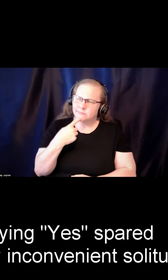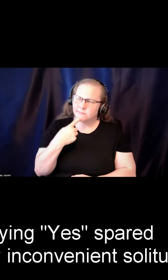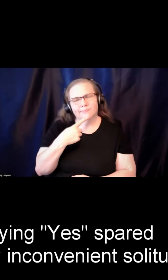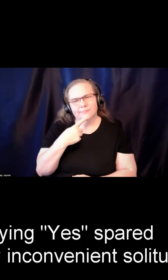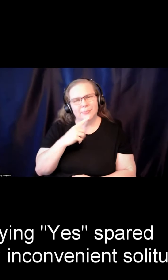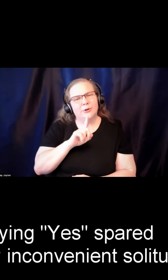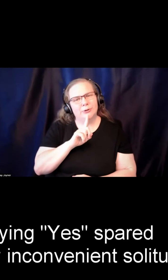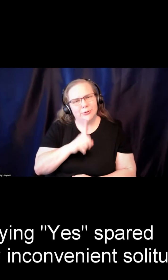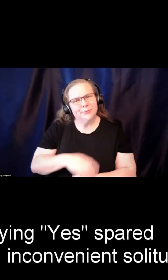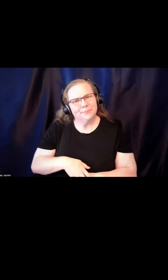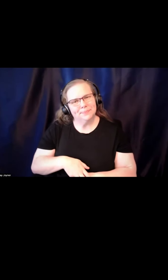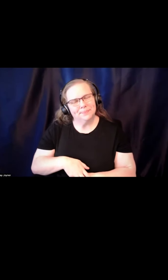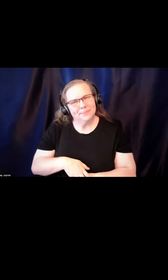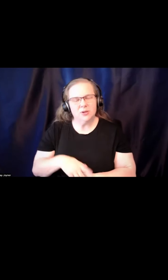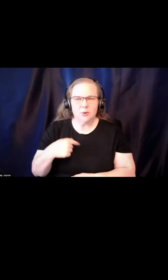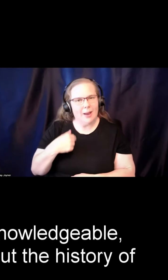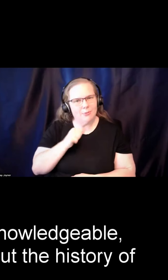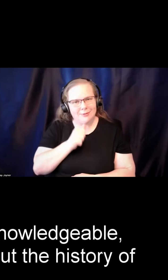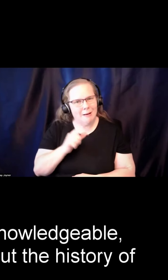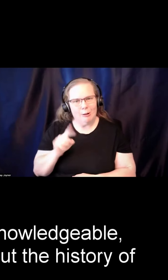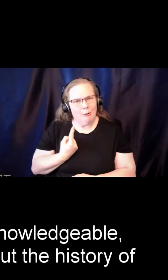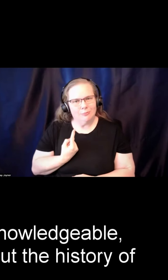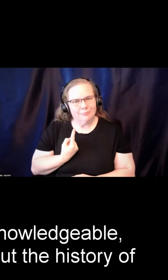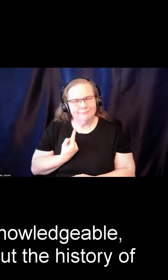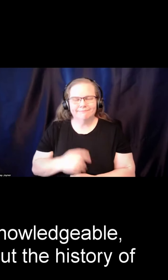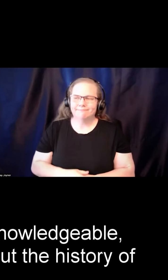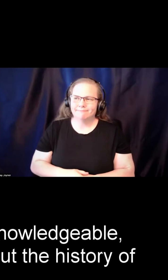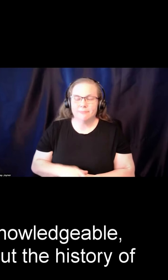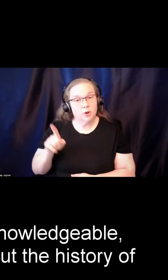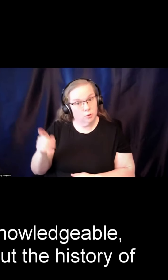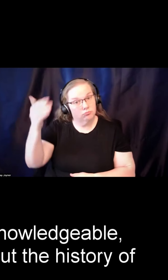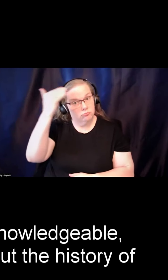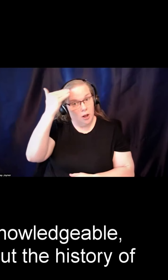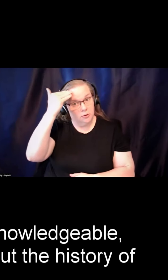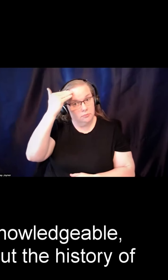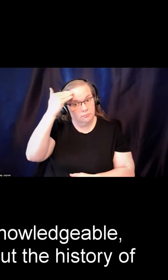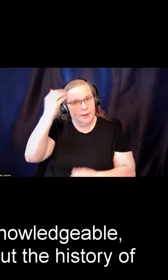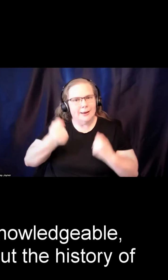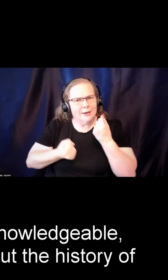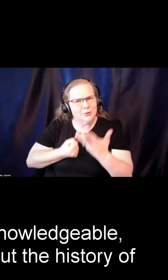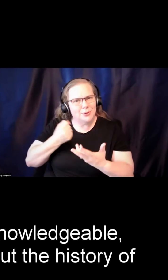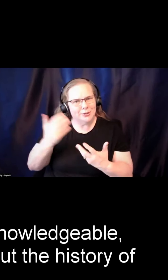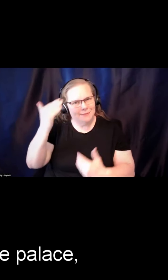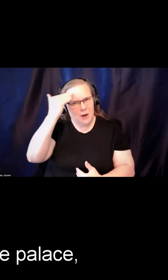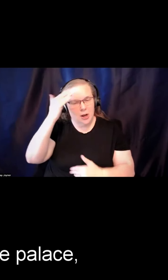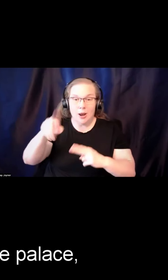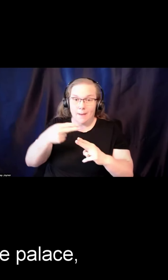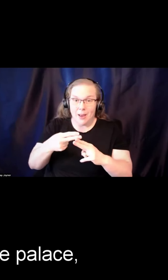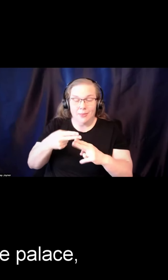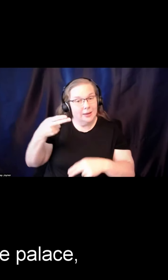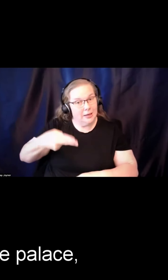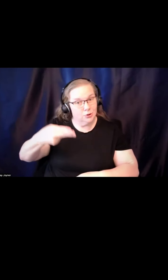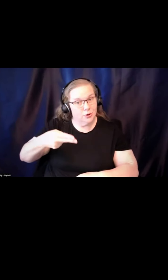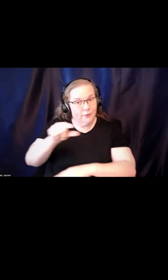my inconvenient solitude. You were indeed knowledgeable, expressively so, about the history of the garden,